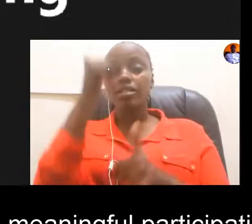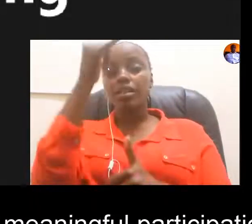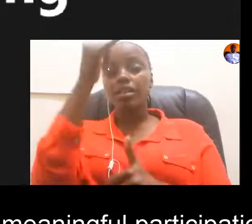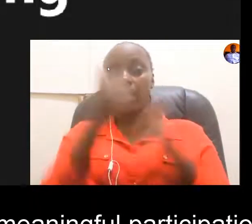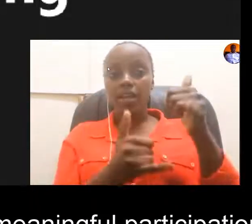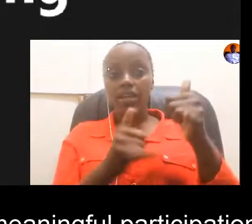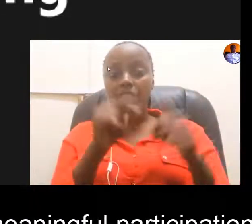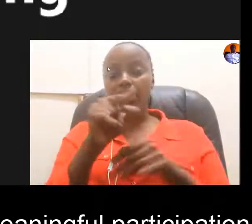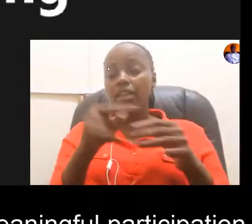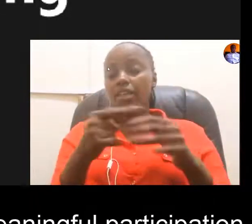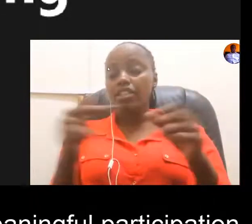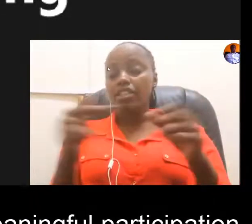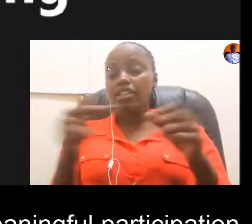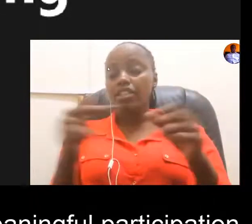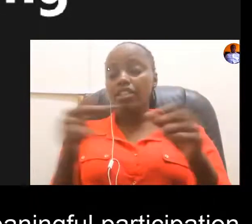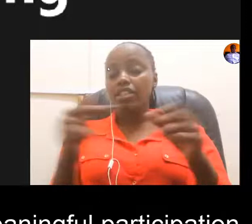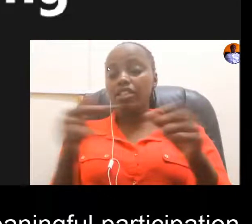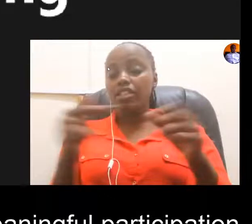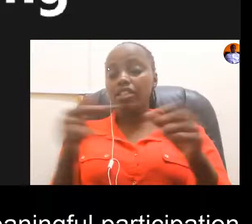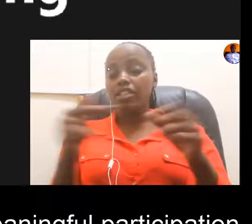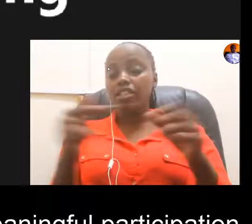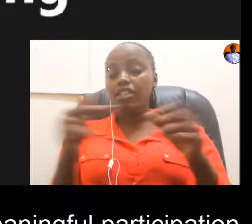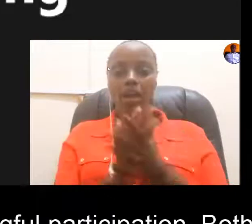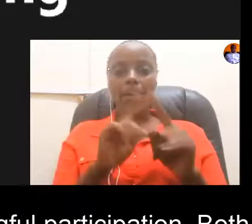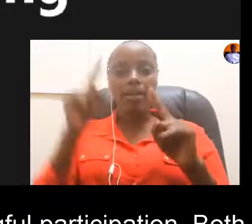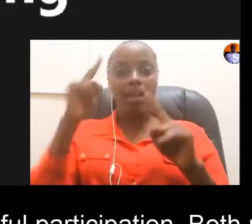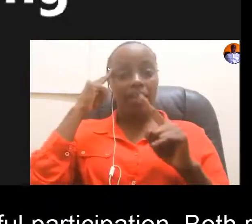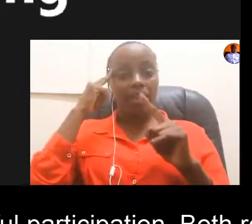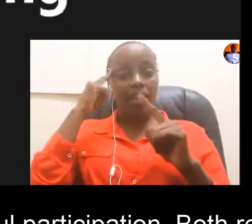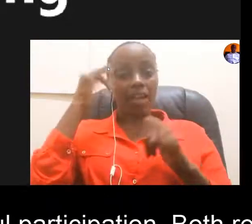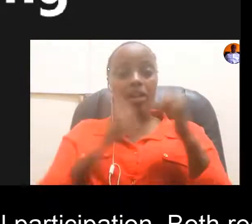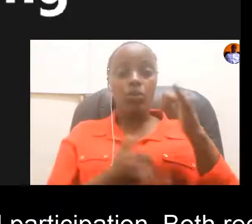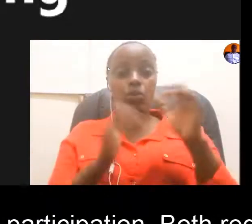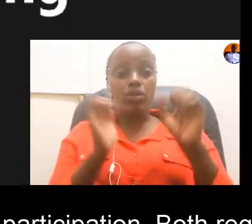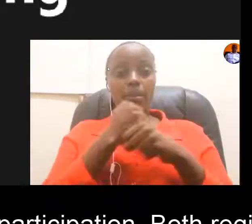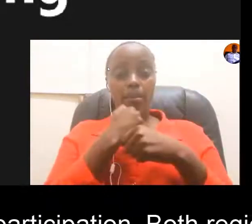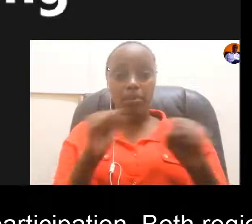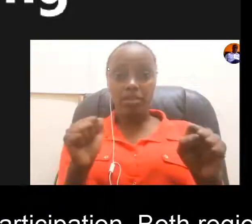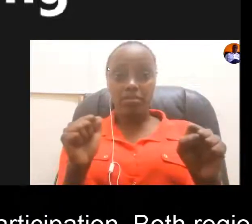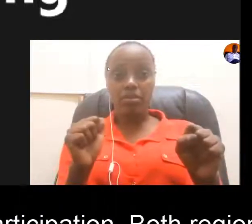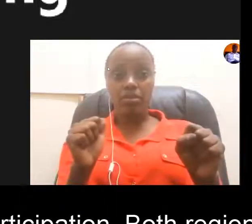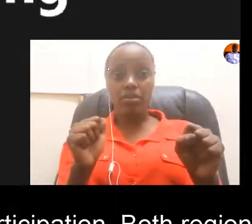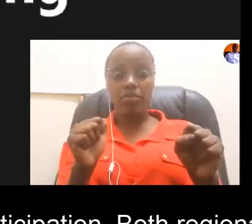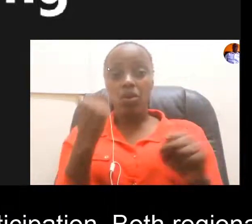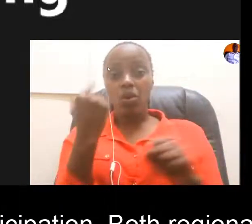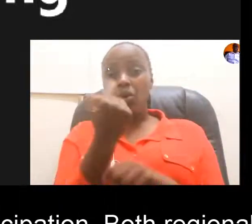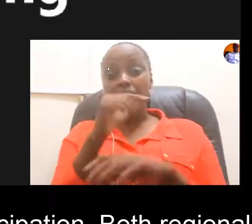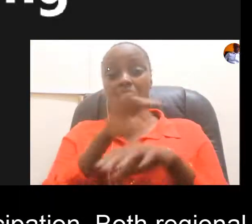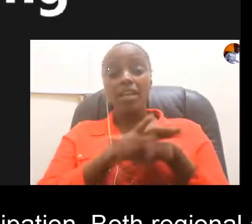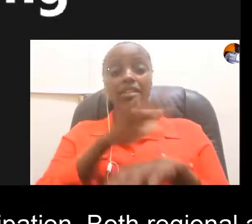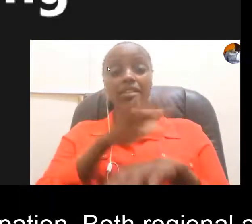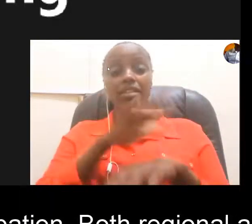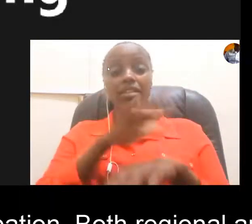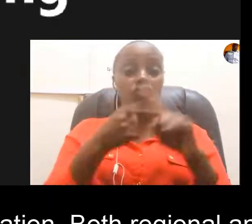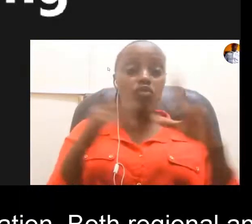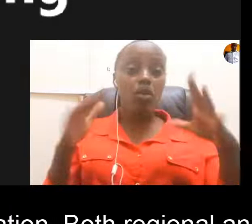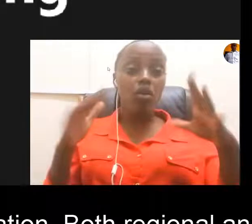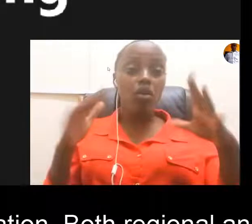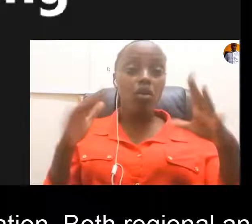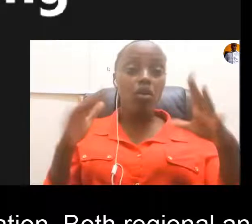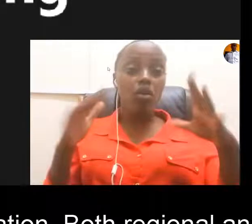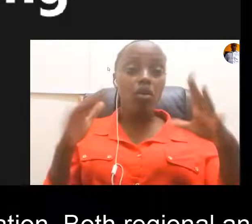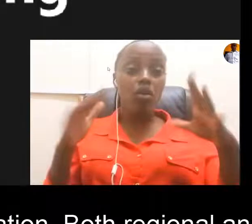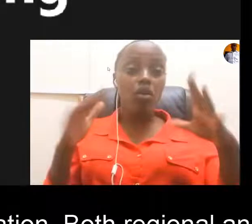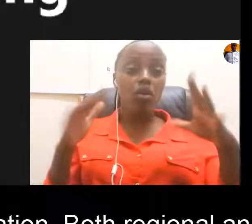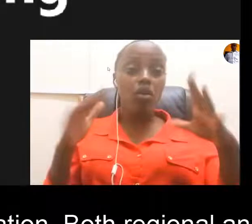this discussion. I think we can conclude by, getting views from members around, children